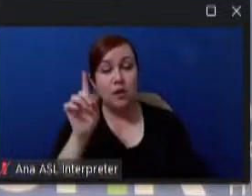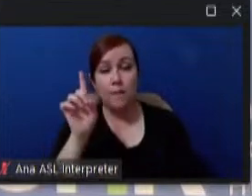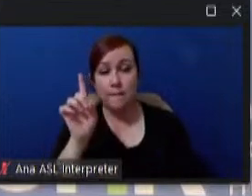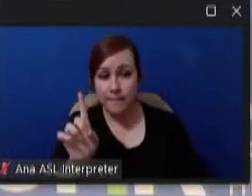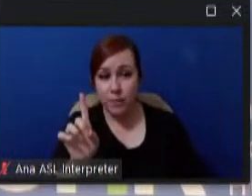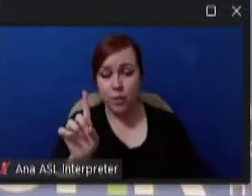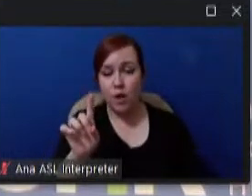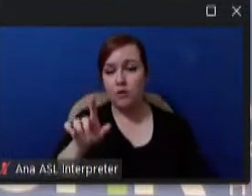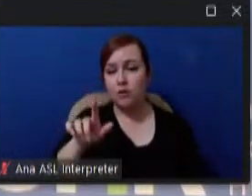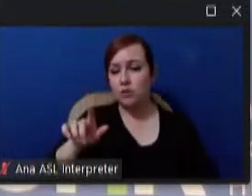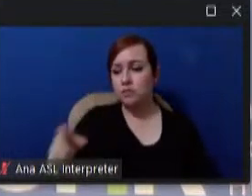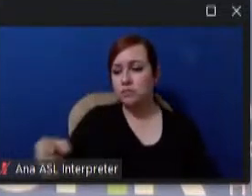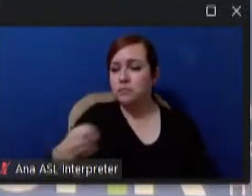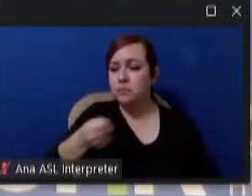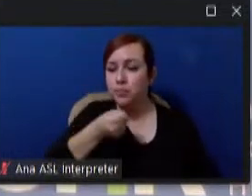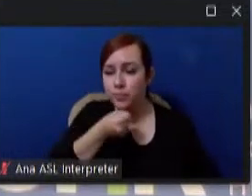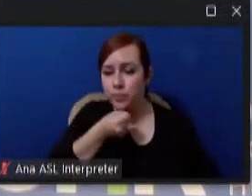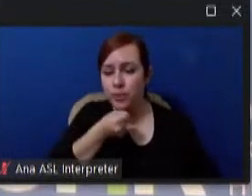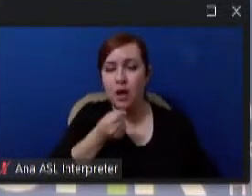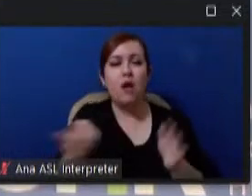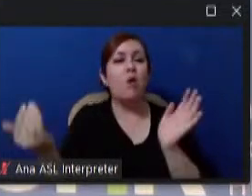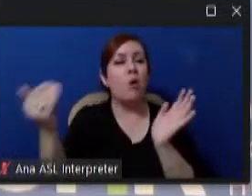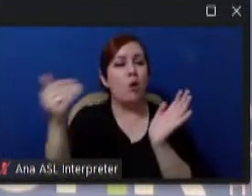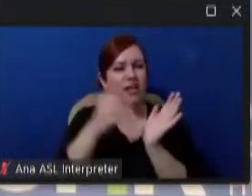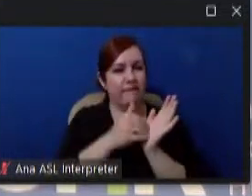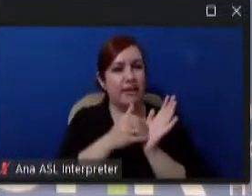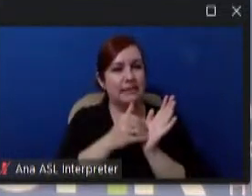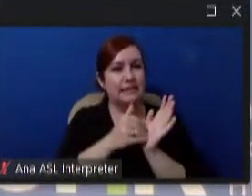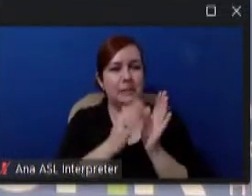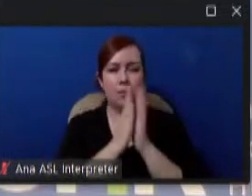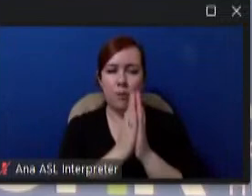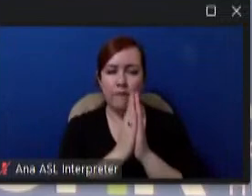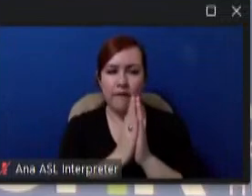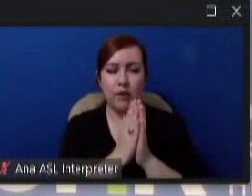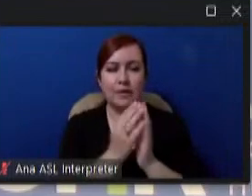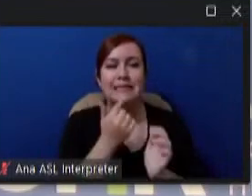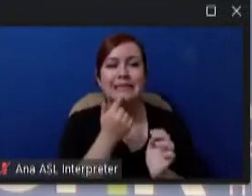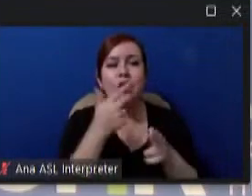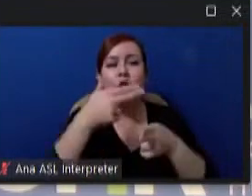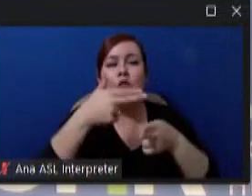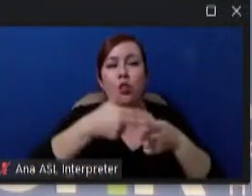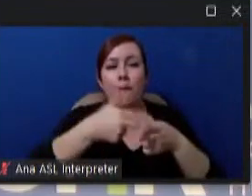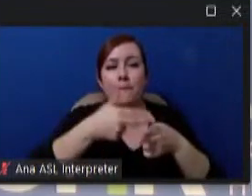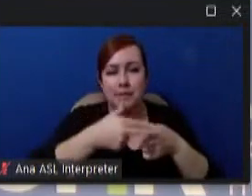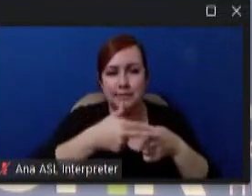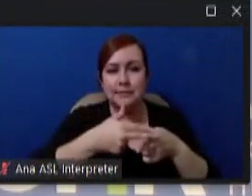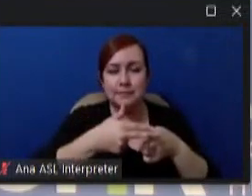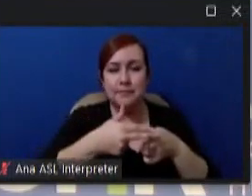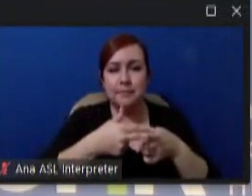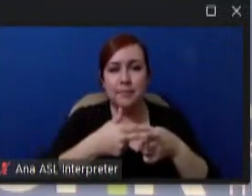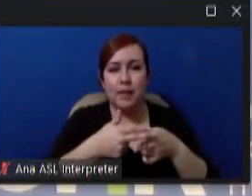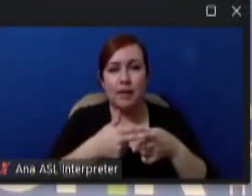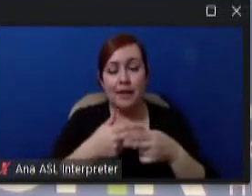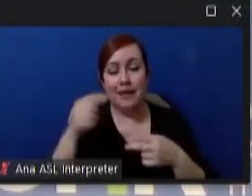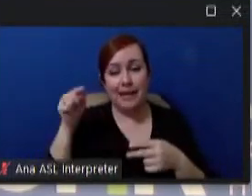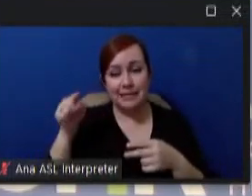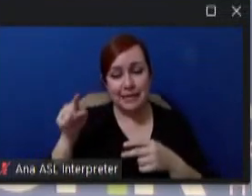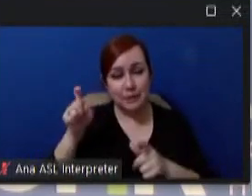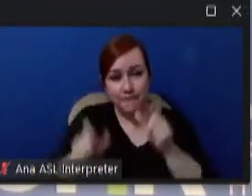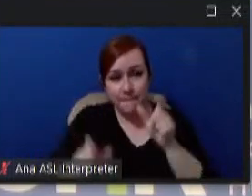please, each time you take the floor, please repeat your name such that